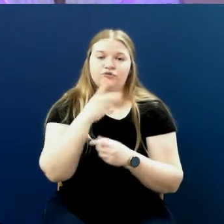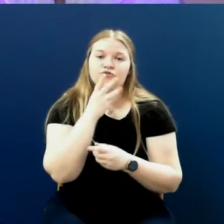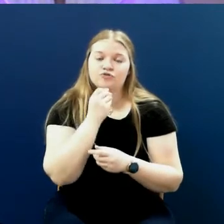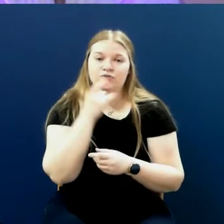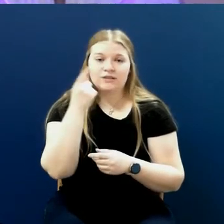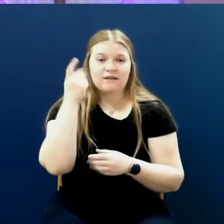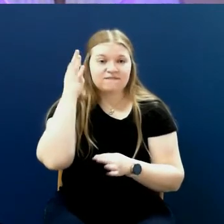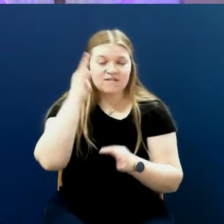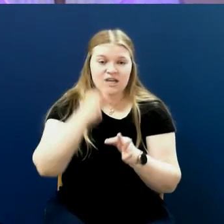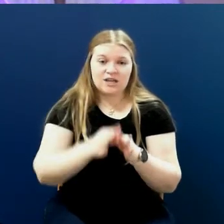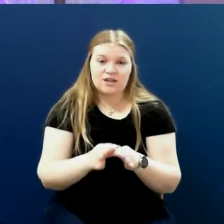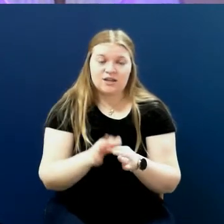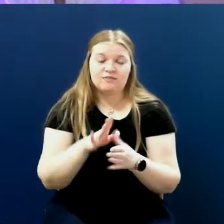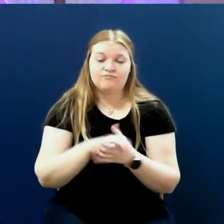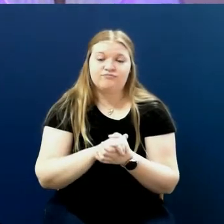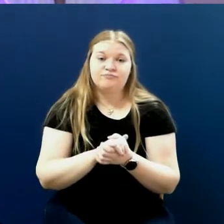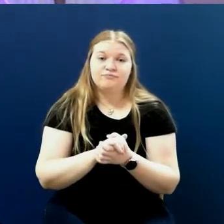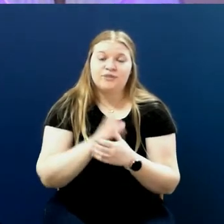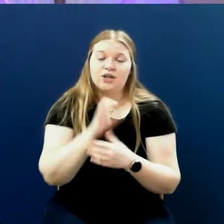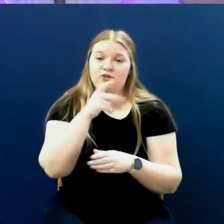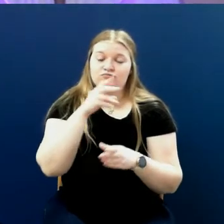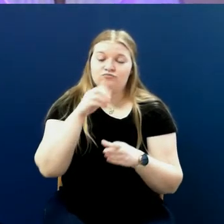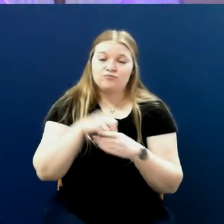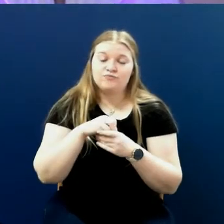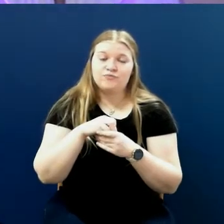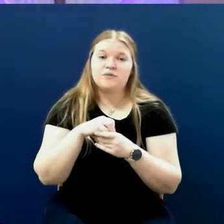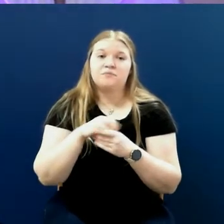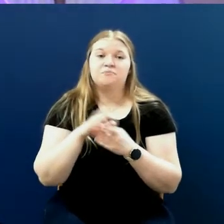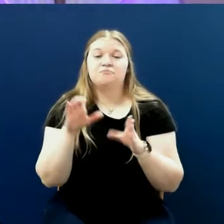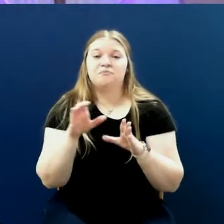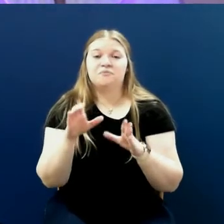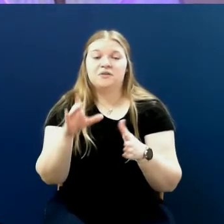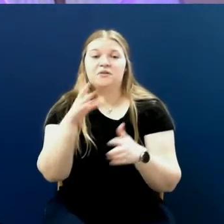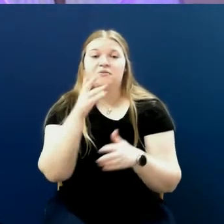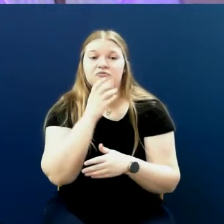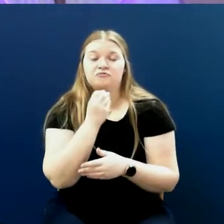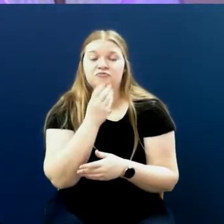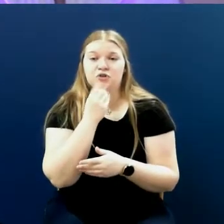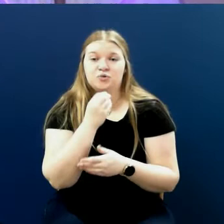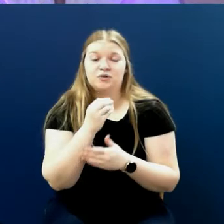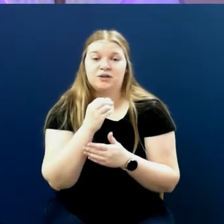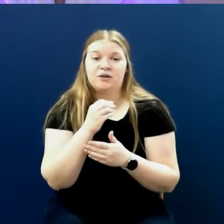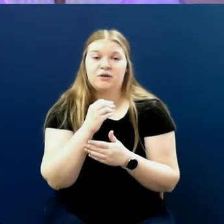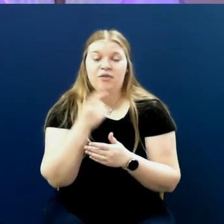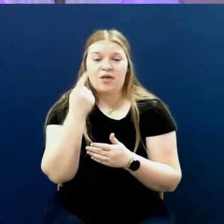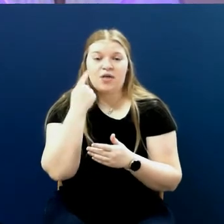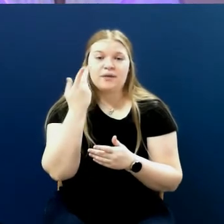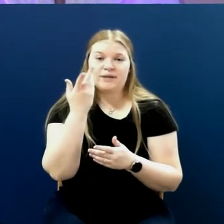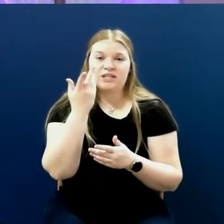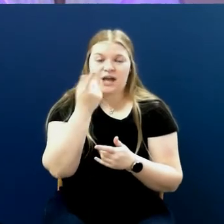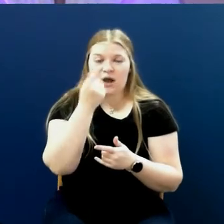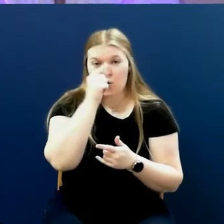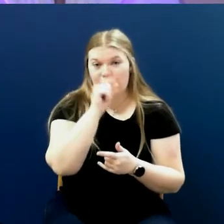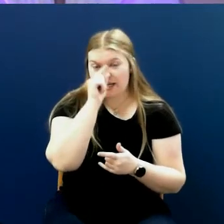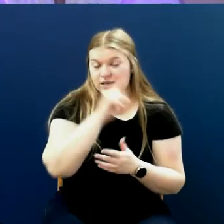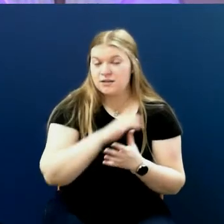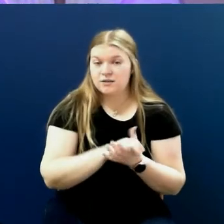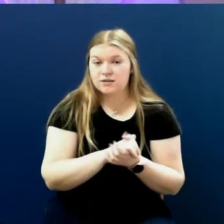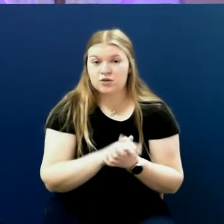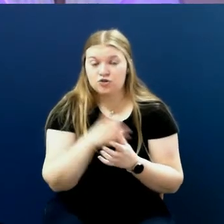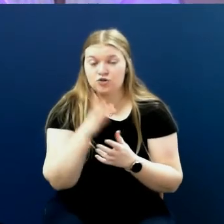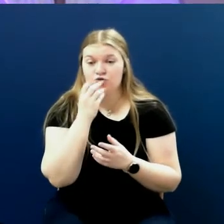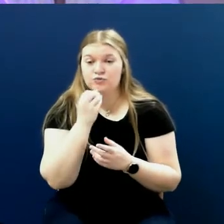more specifically outside the practicing customs of Judaism, as a Greek. And so a Jewish